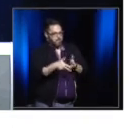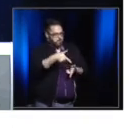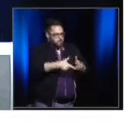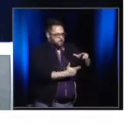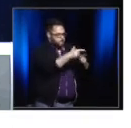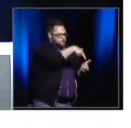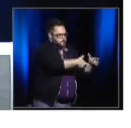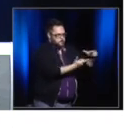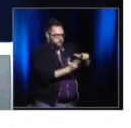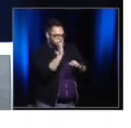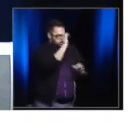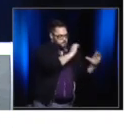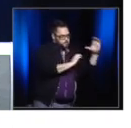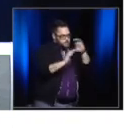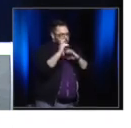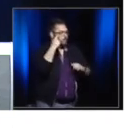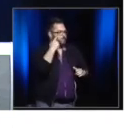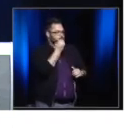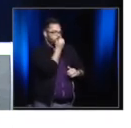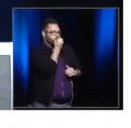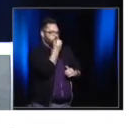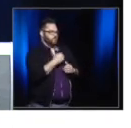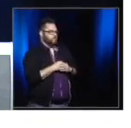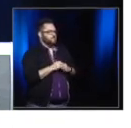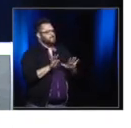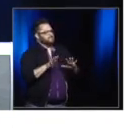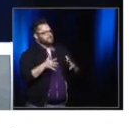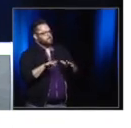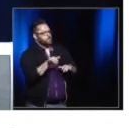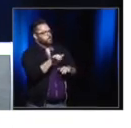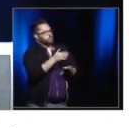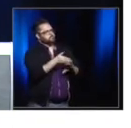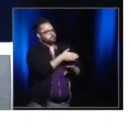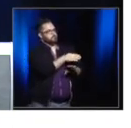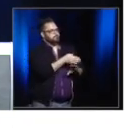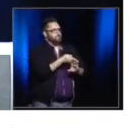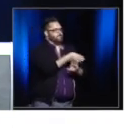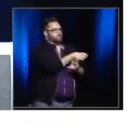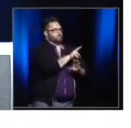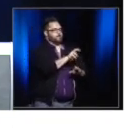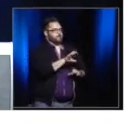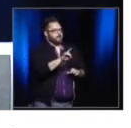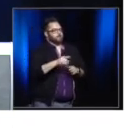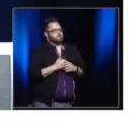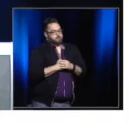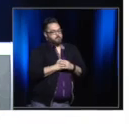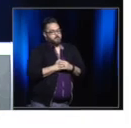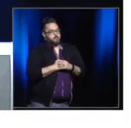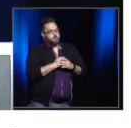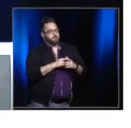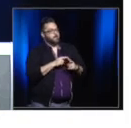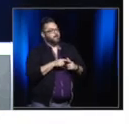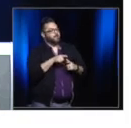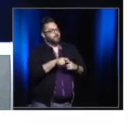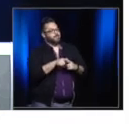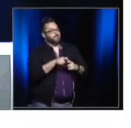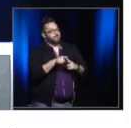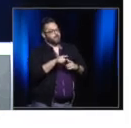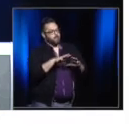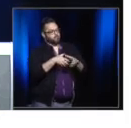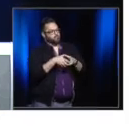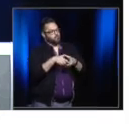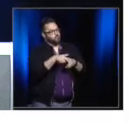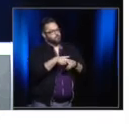prey, similar to pre-2008. We also saw, though, a population-level shift in diet, and it was